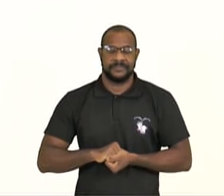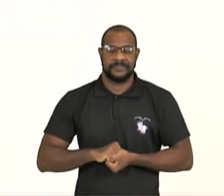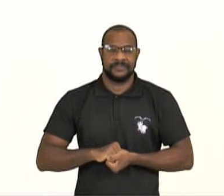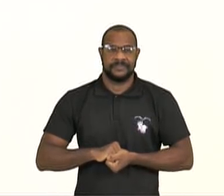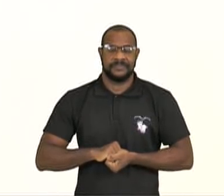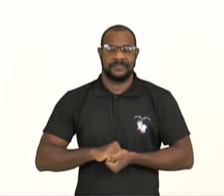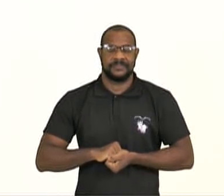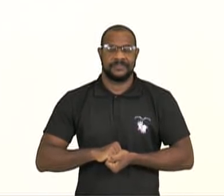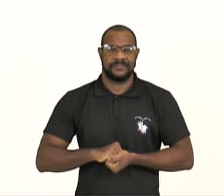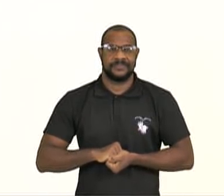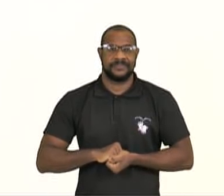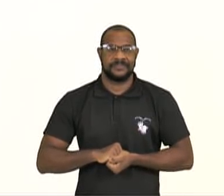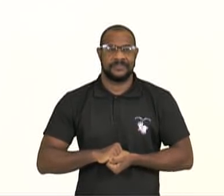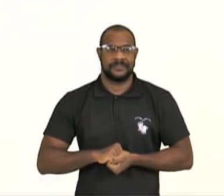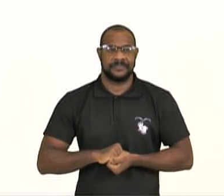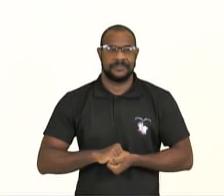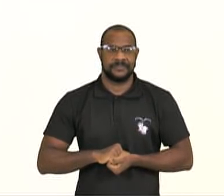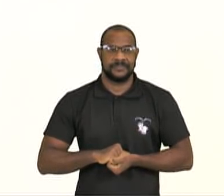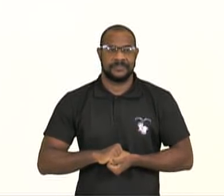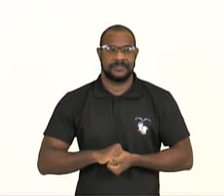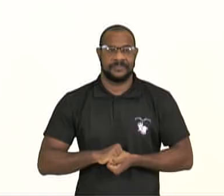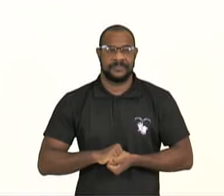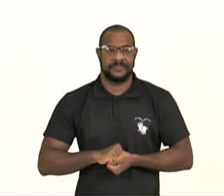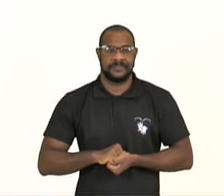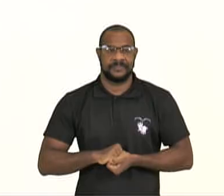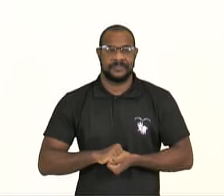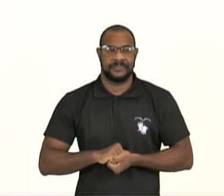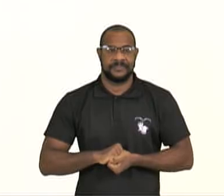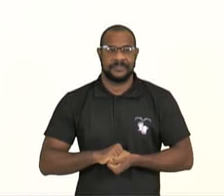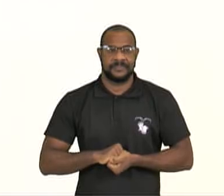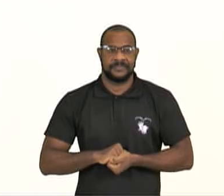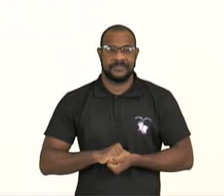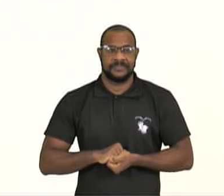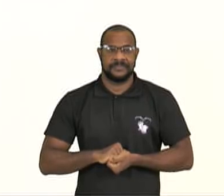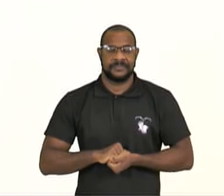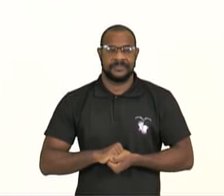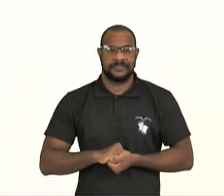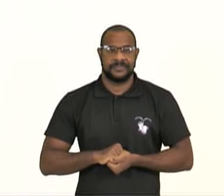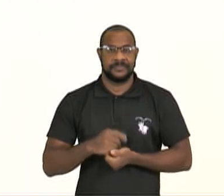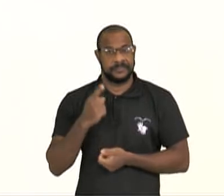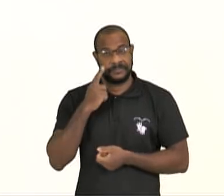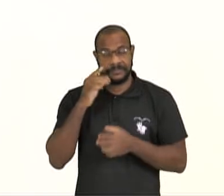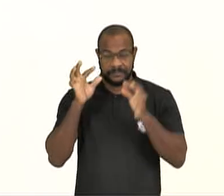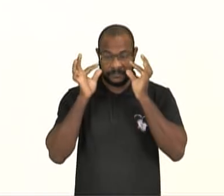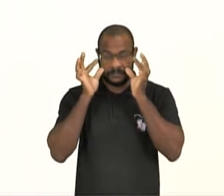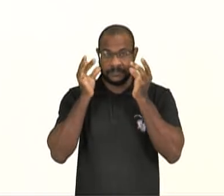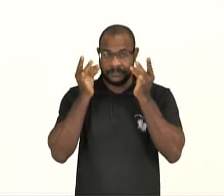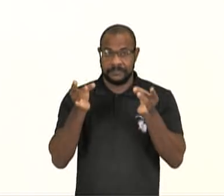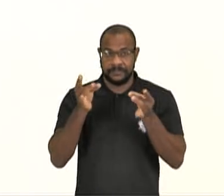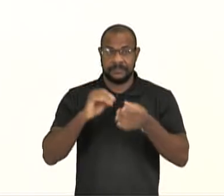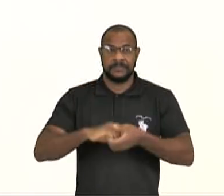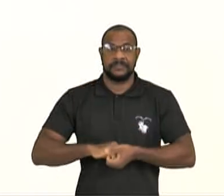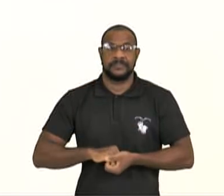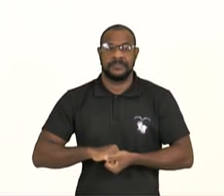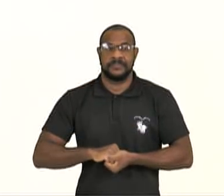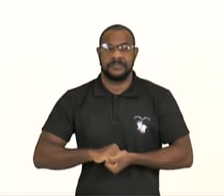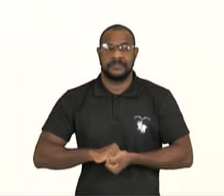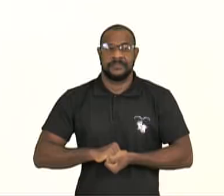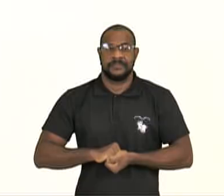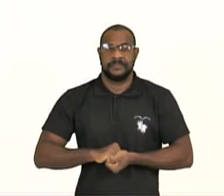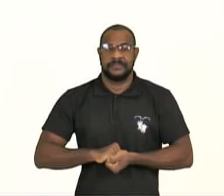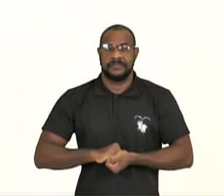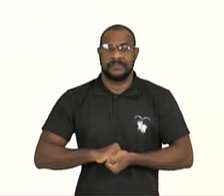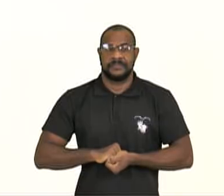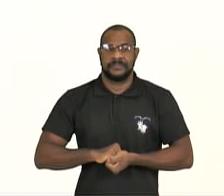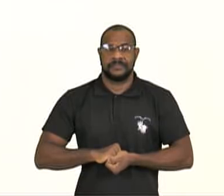swim. Isso a imagem não me traz essa informação, então eu tenho que prestar atenção. Every Monday